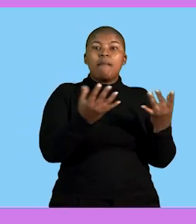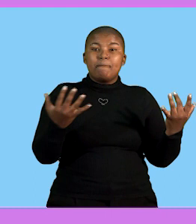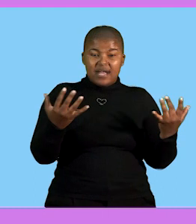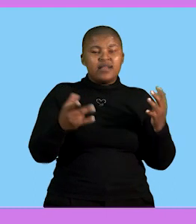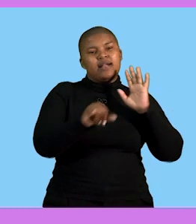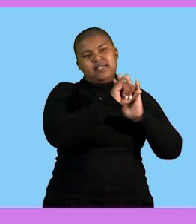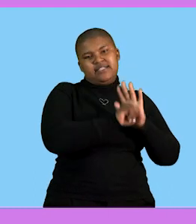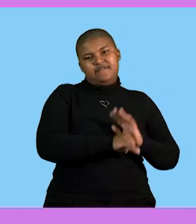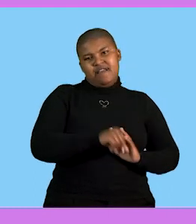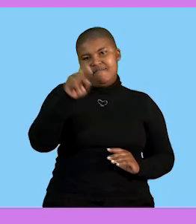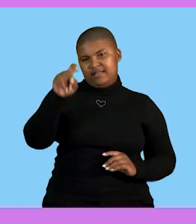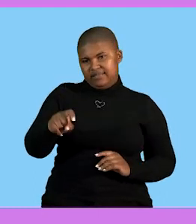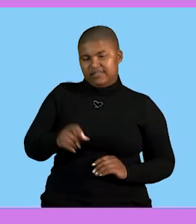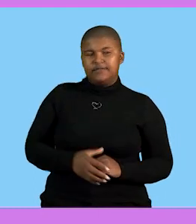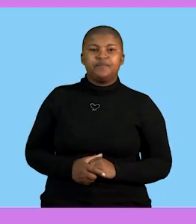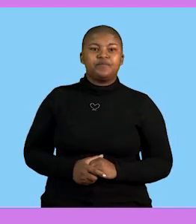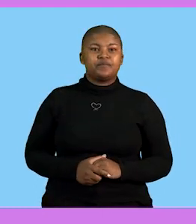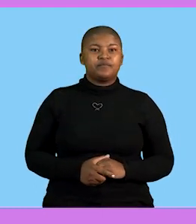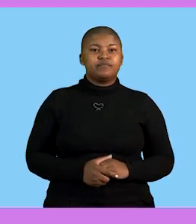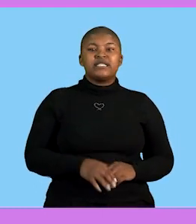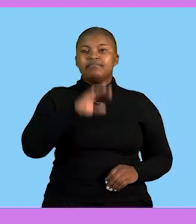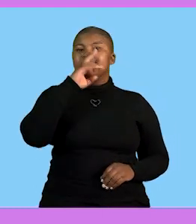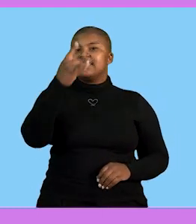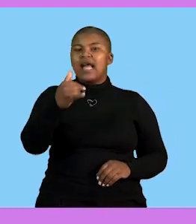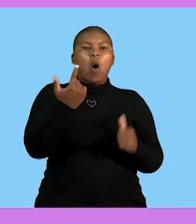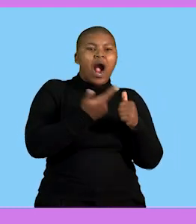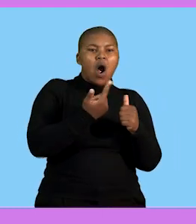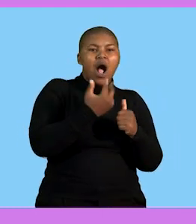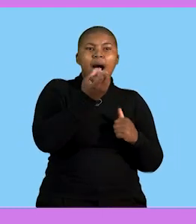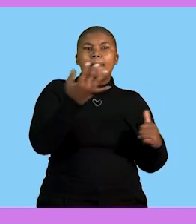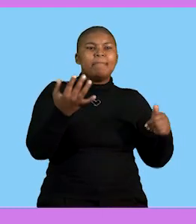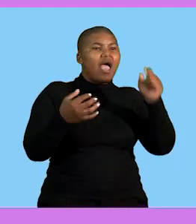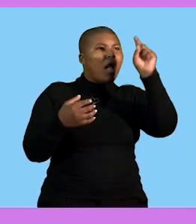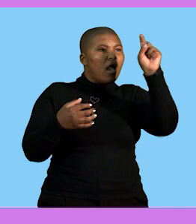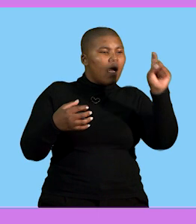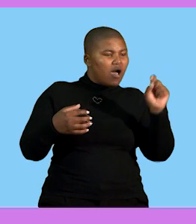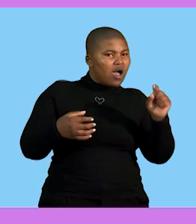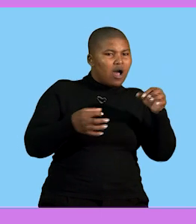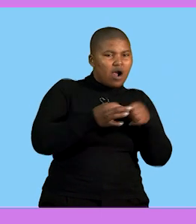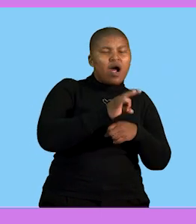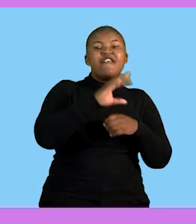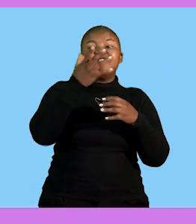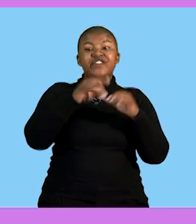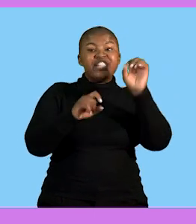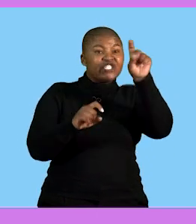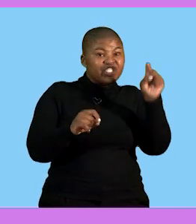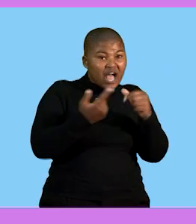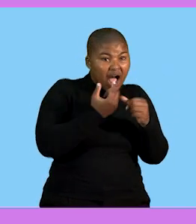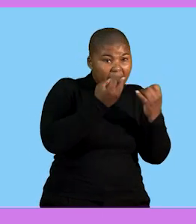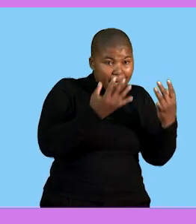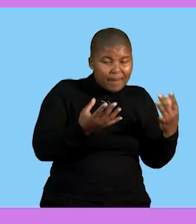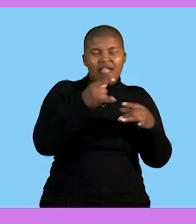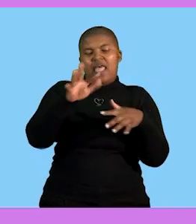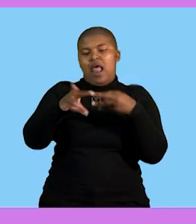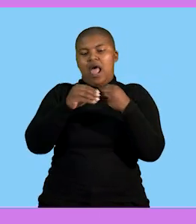the study lamp. So now in this case, you are simply going to count all these pieces and add them together. So